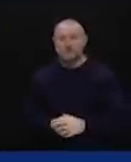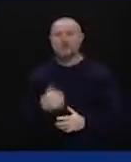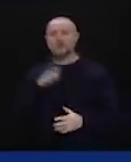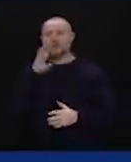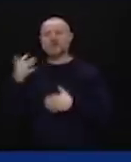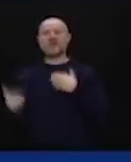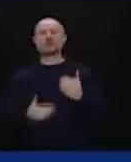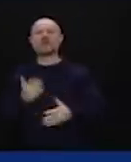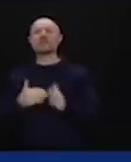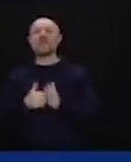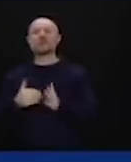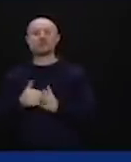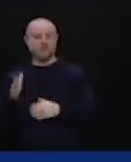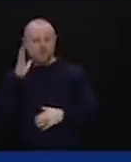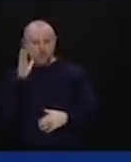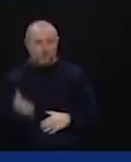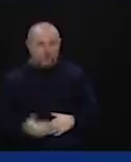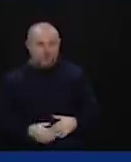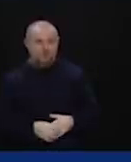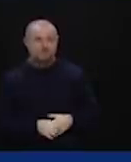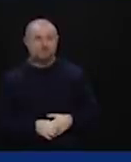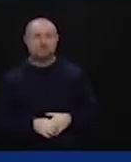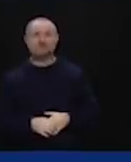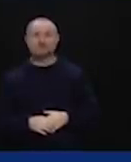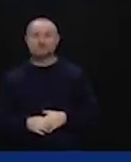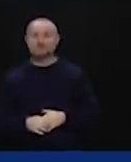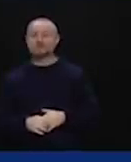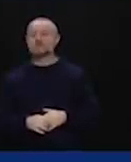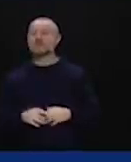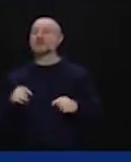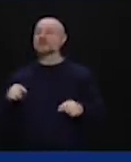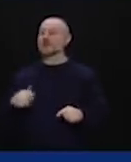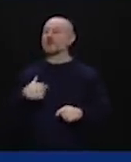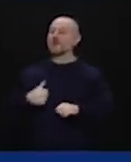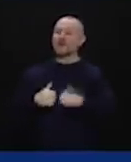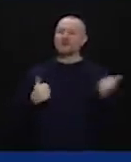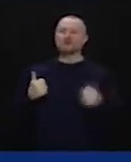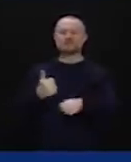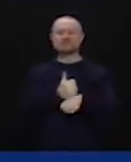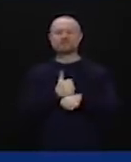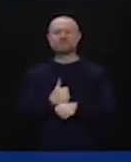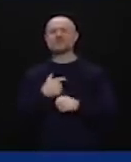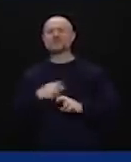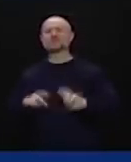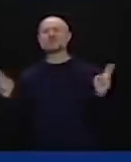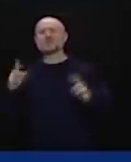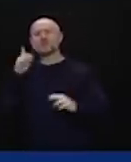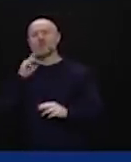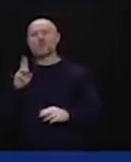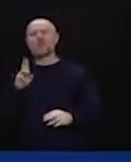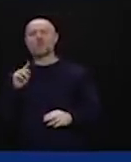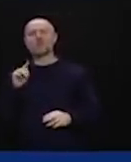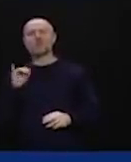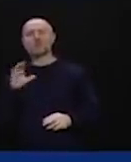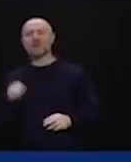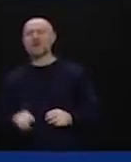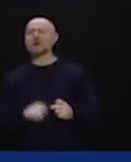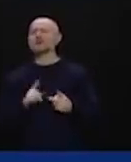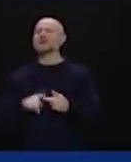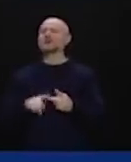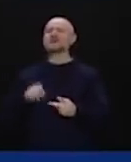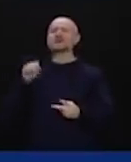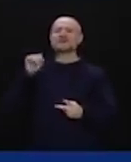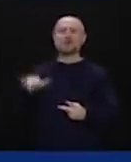thousands more as they do their research. But there are other locations in Utica and Syracuse and in between